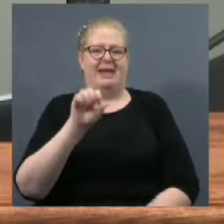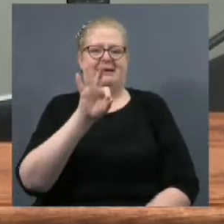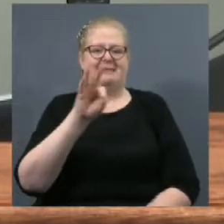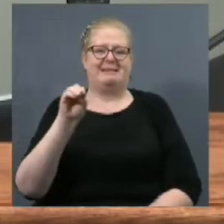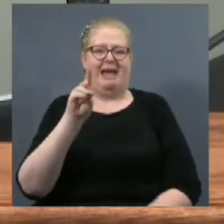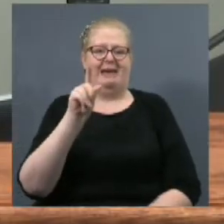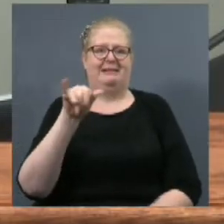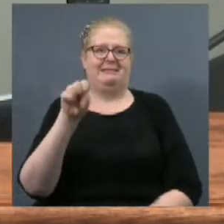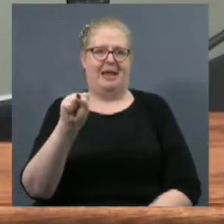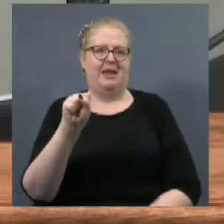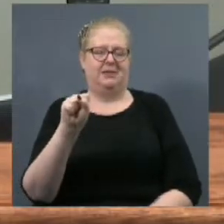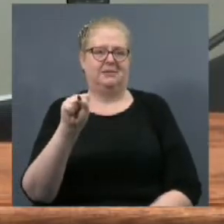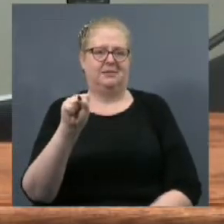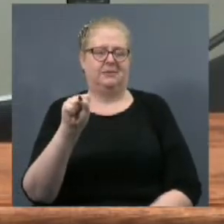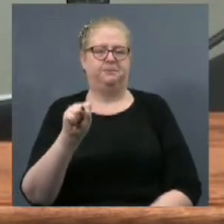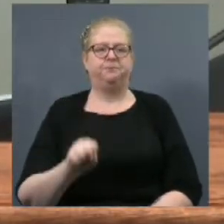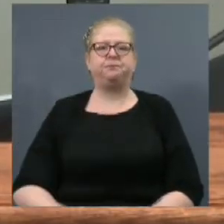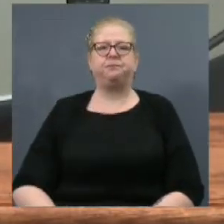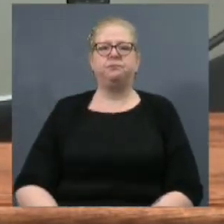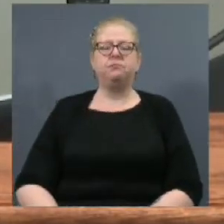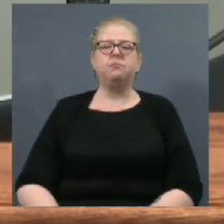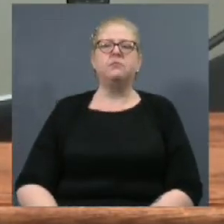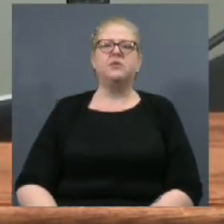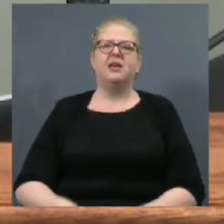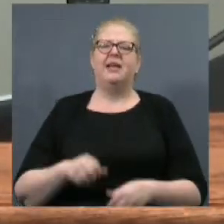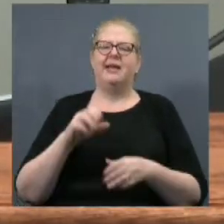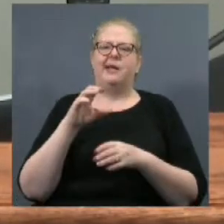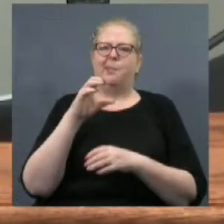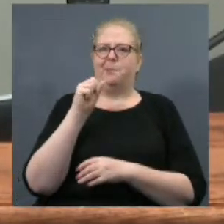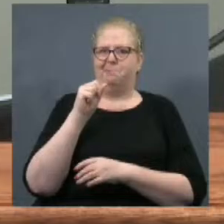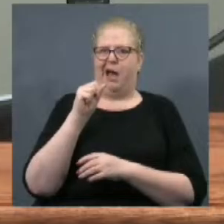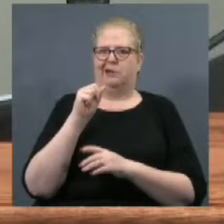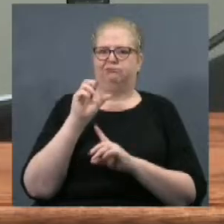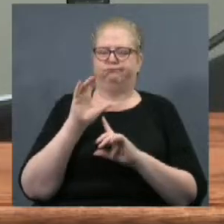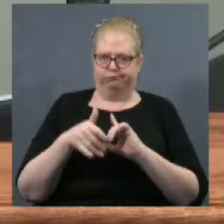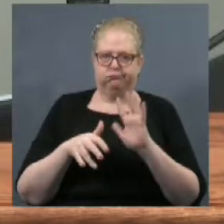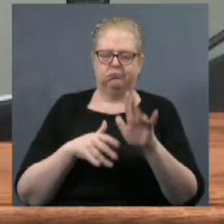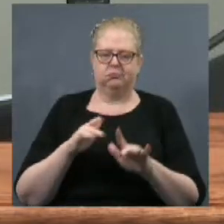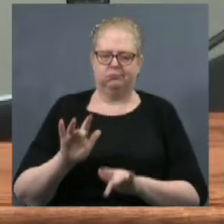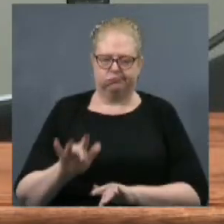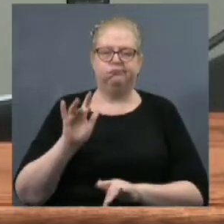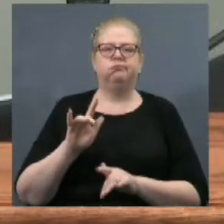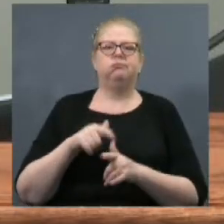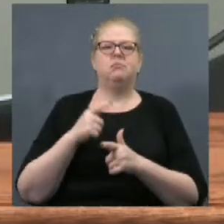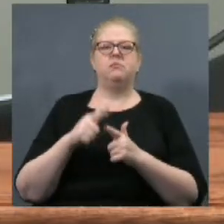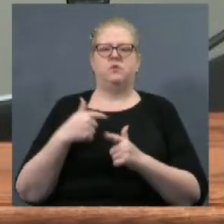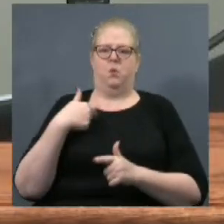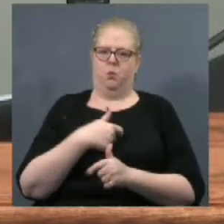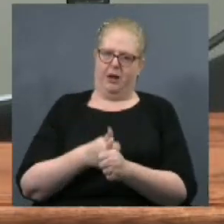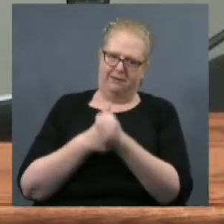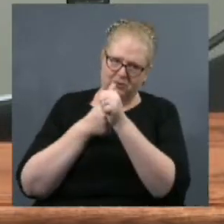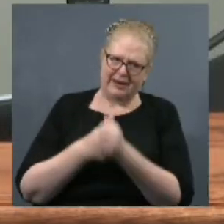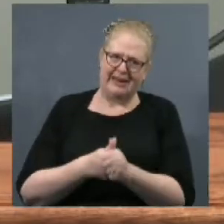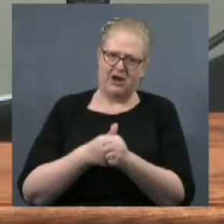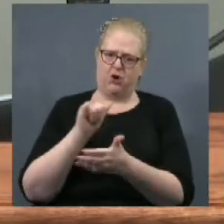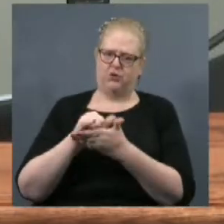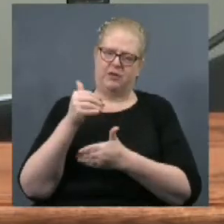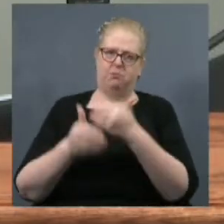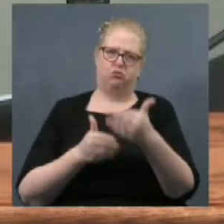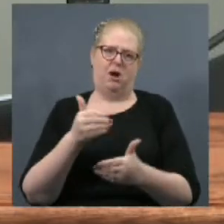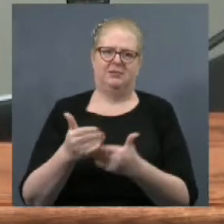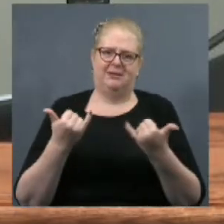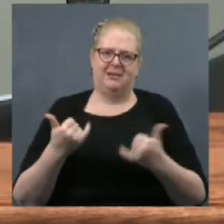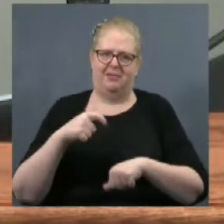definitely adhere to that particular process at this point in time. And so we have to share